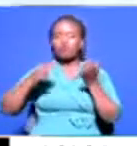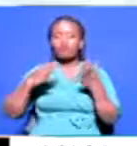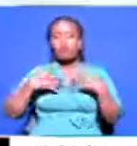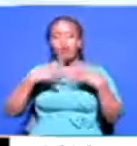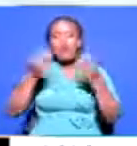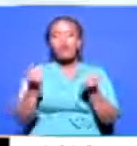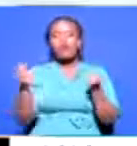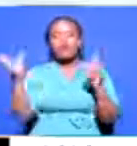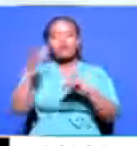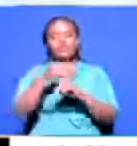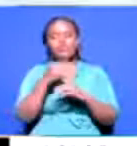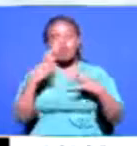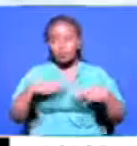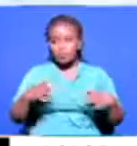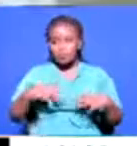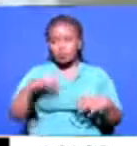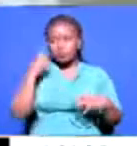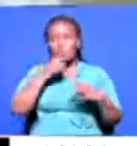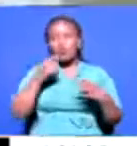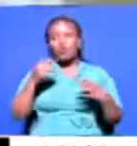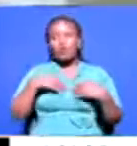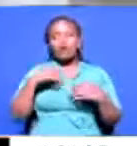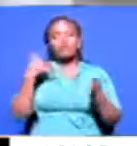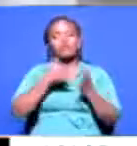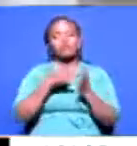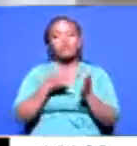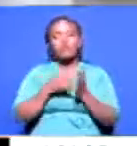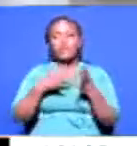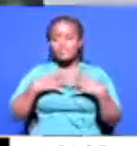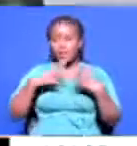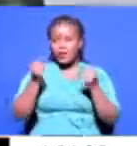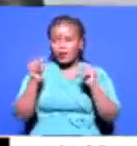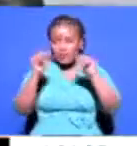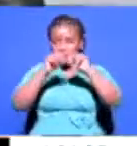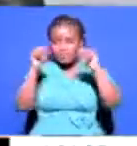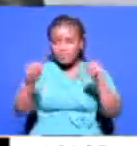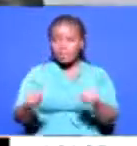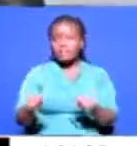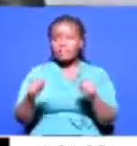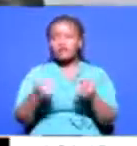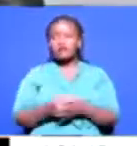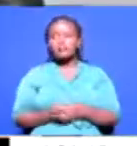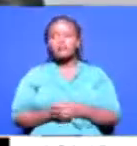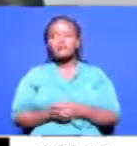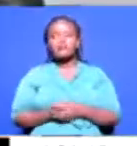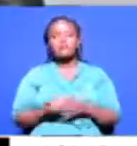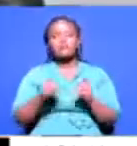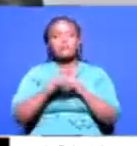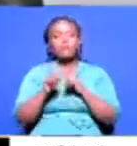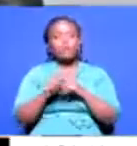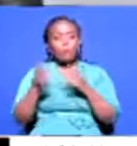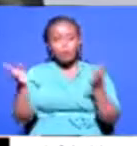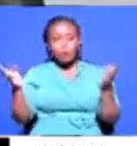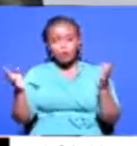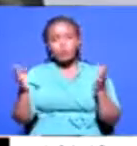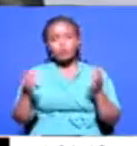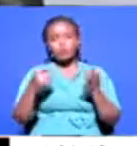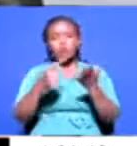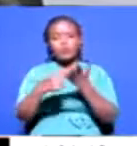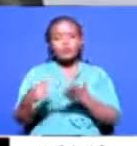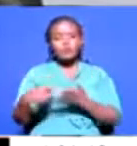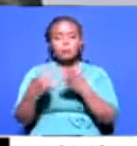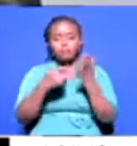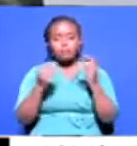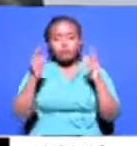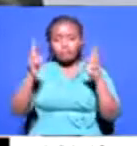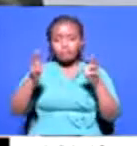who have been excluded from the health system, and improve healthcare delivery and outcomes. Just to be able to reiterate some of the key issues that